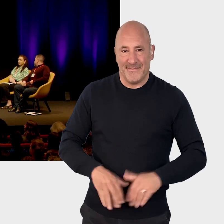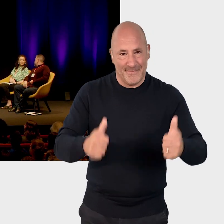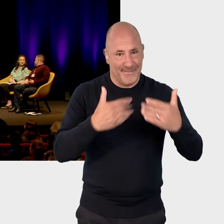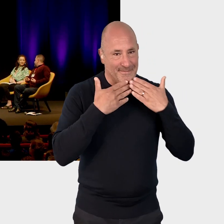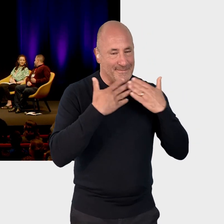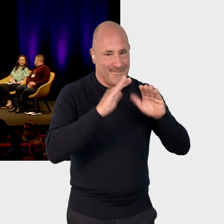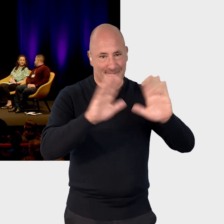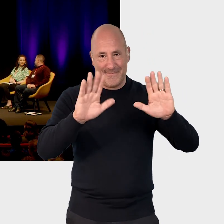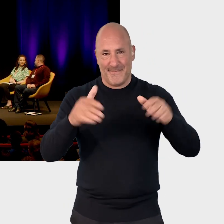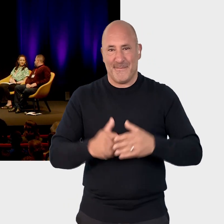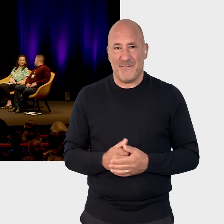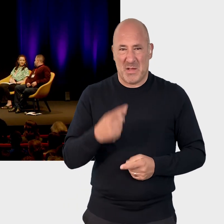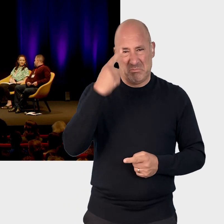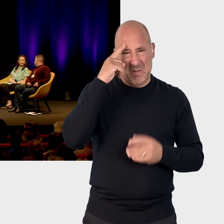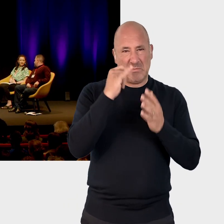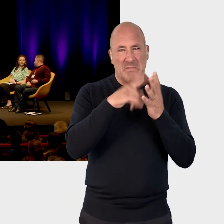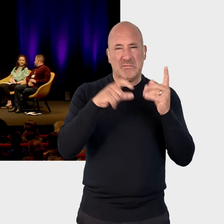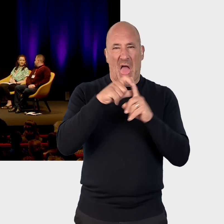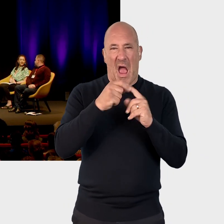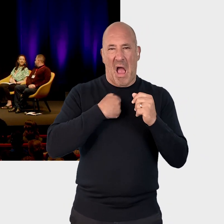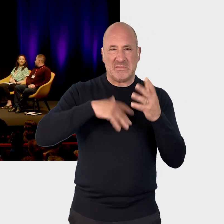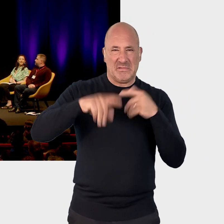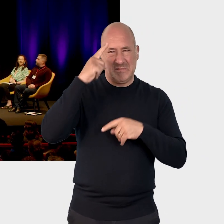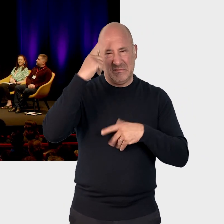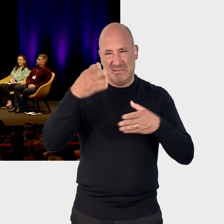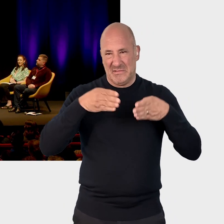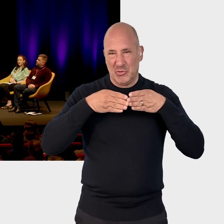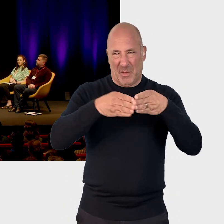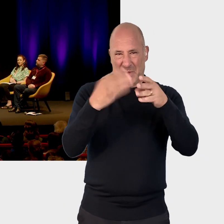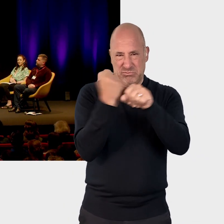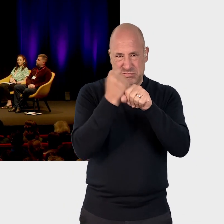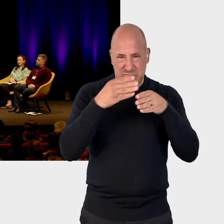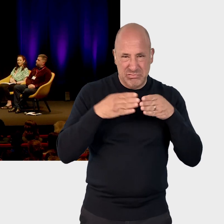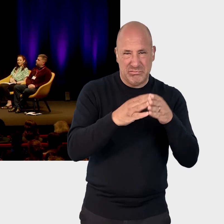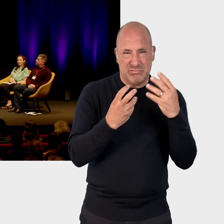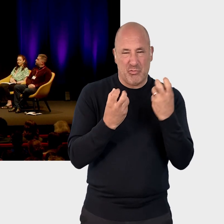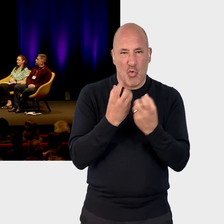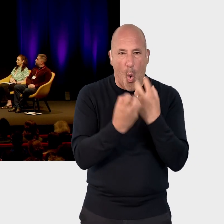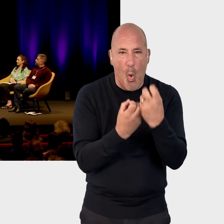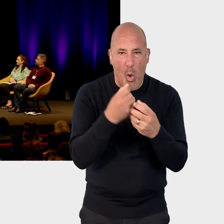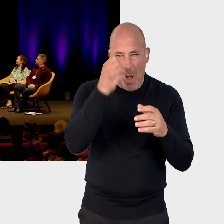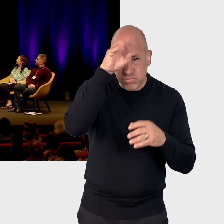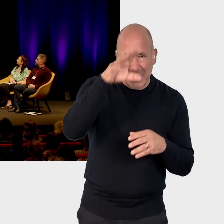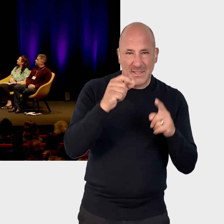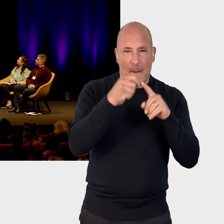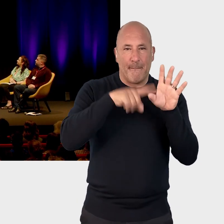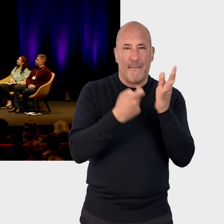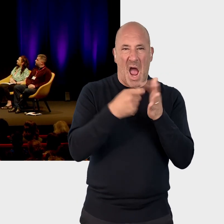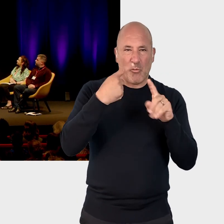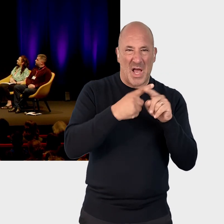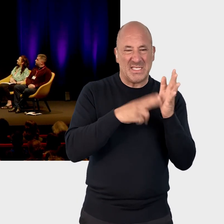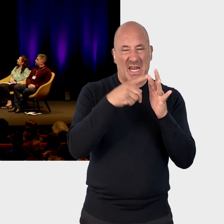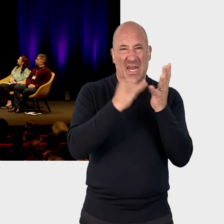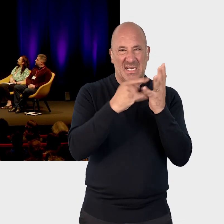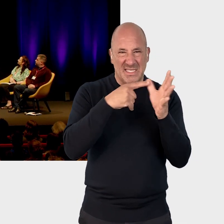Hello, everyone. So when some people think about Sunderland, they might think of